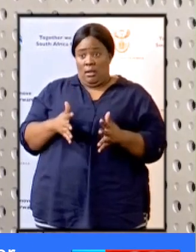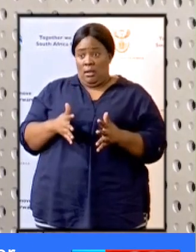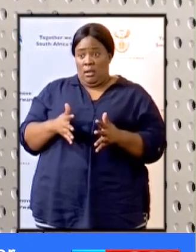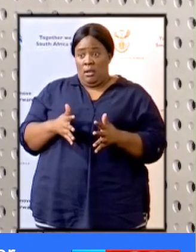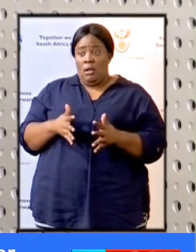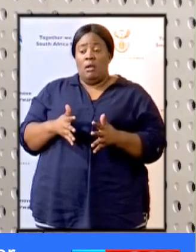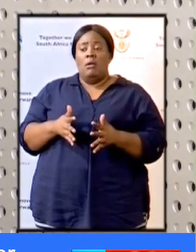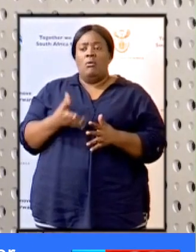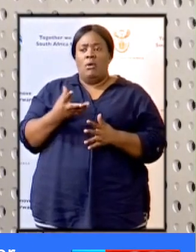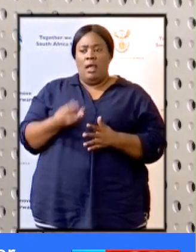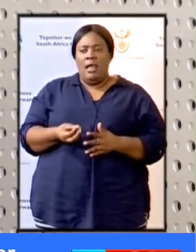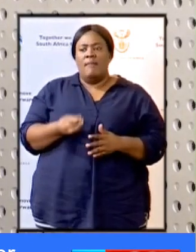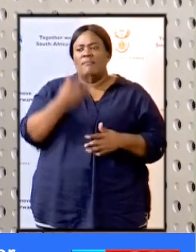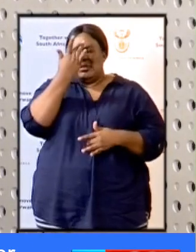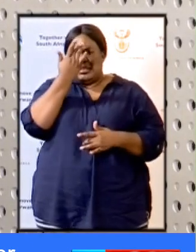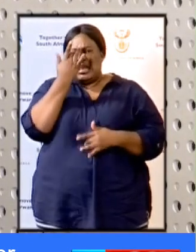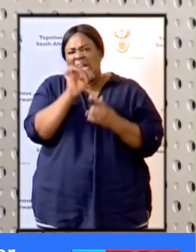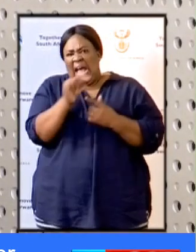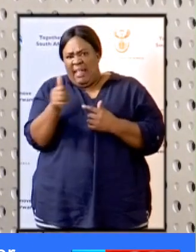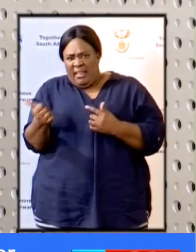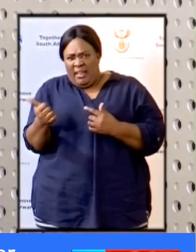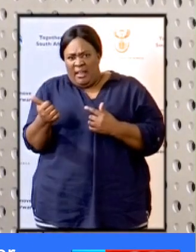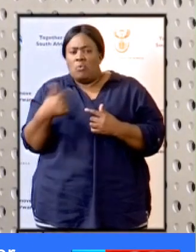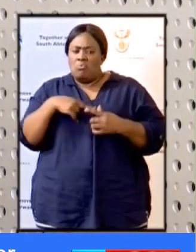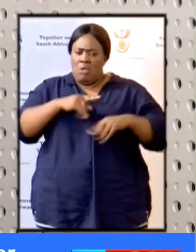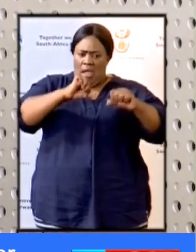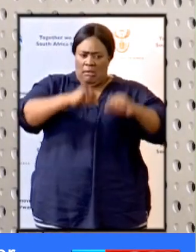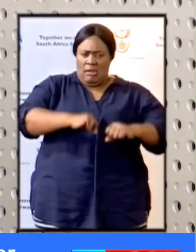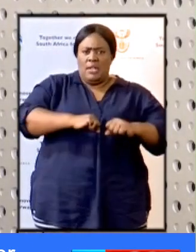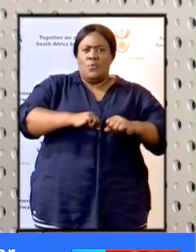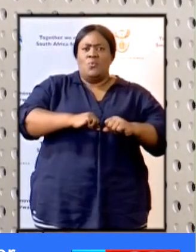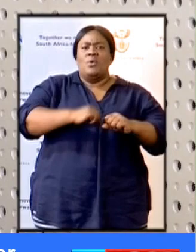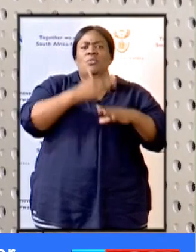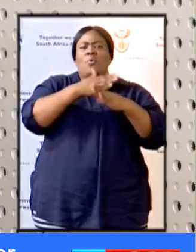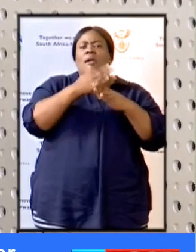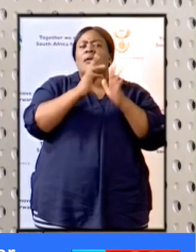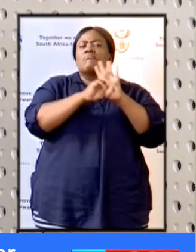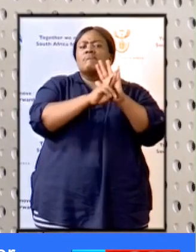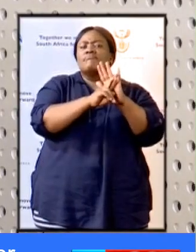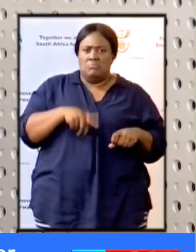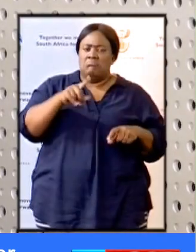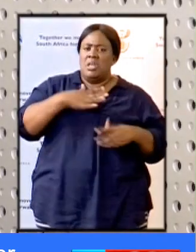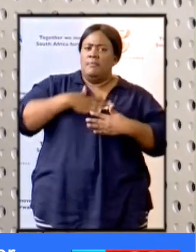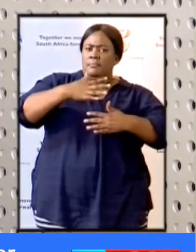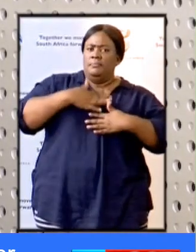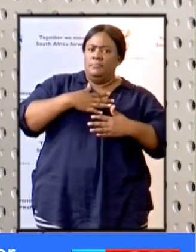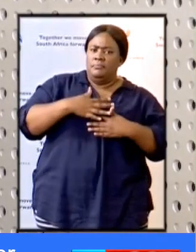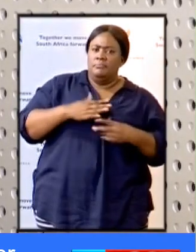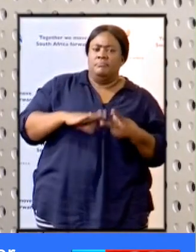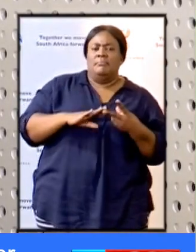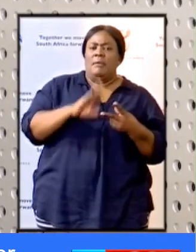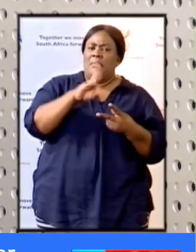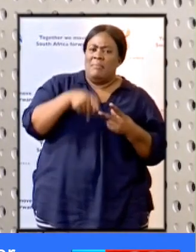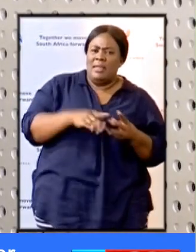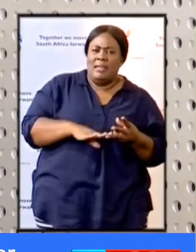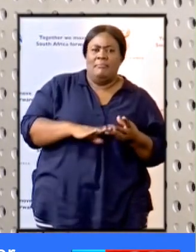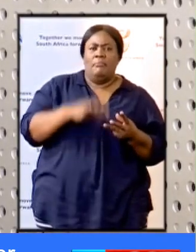over 60 and other people. So we've agreed with the unions, and even diabetes, it's not all of them. So if